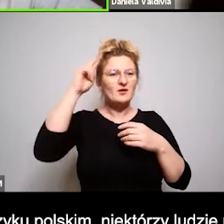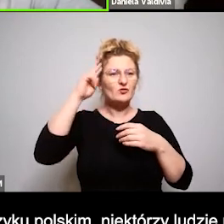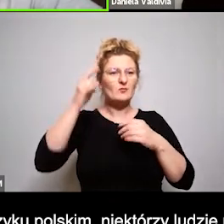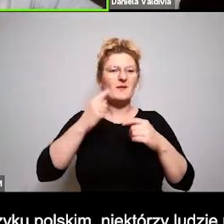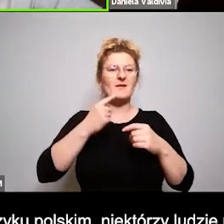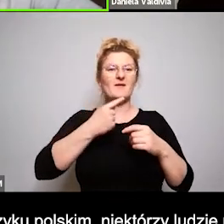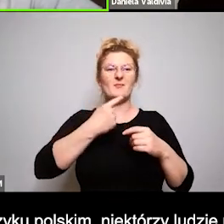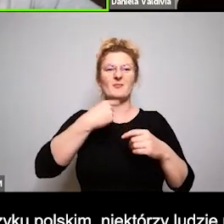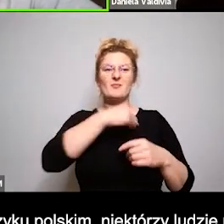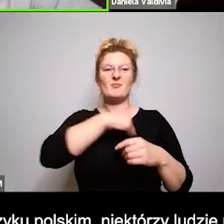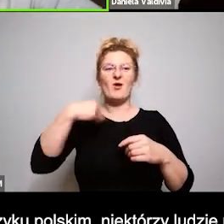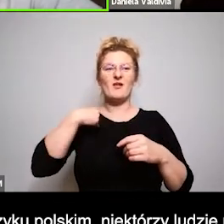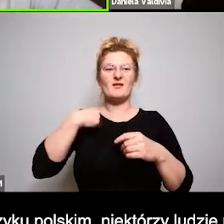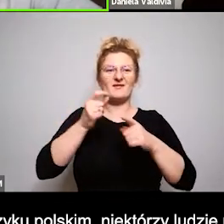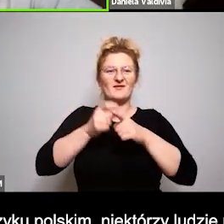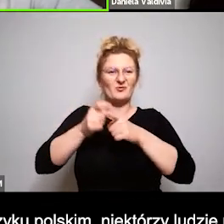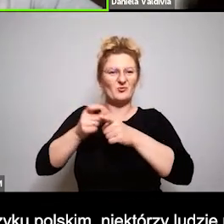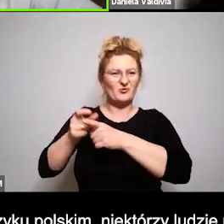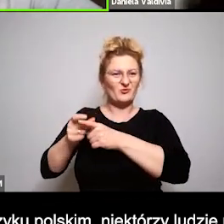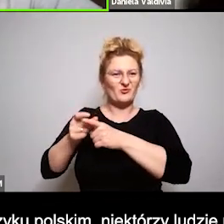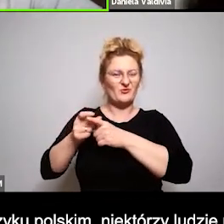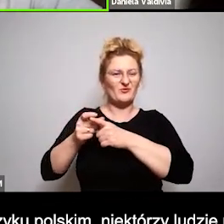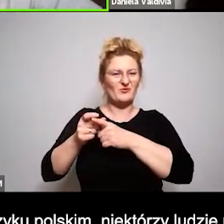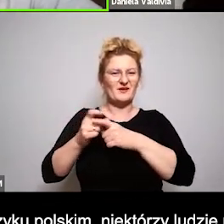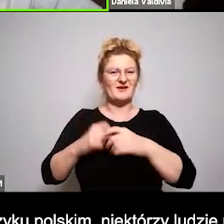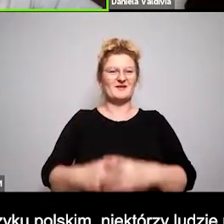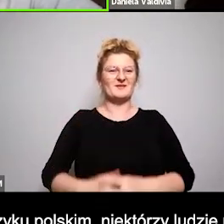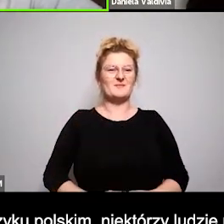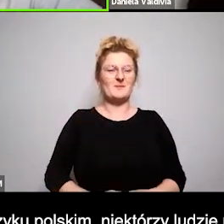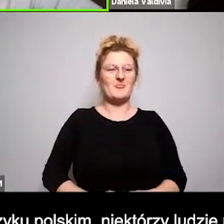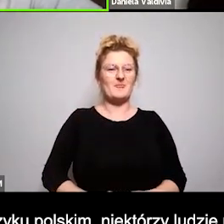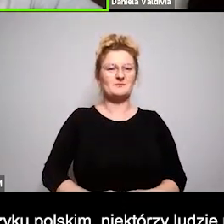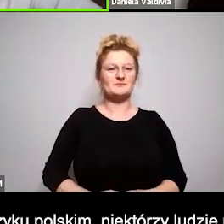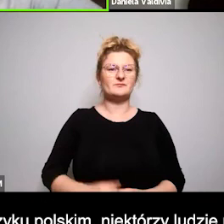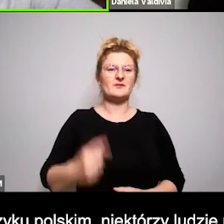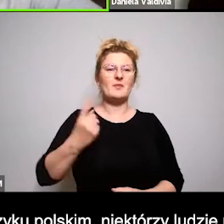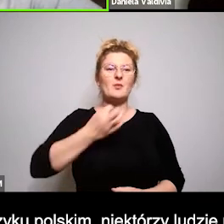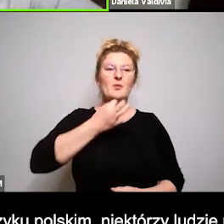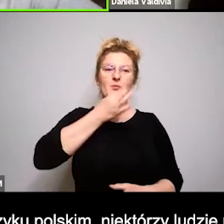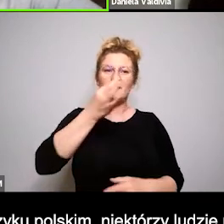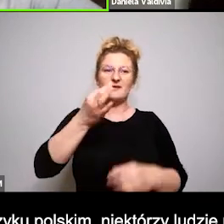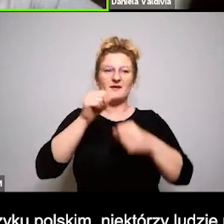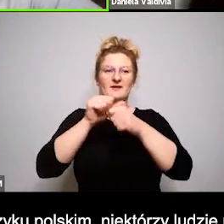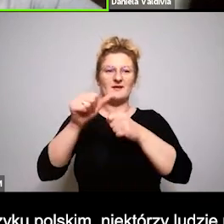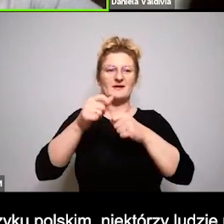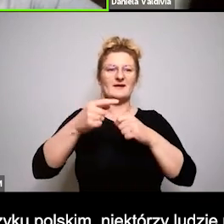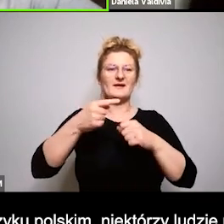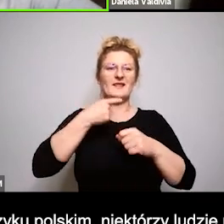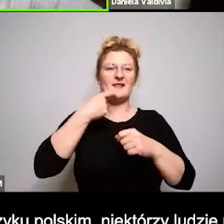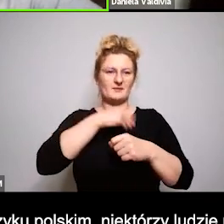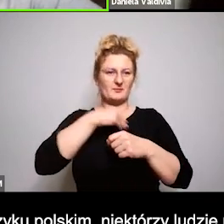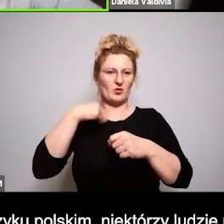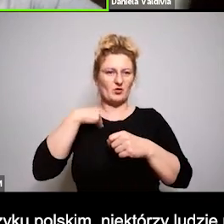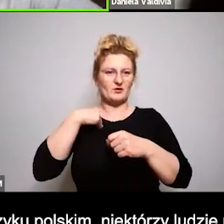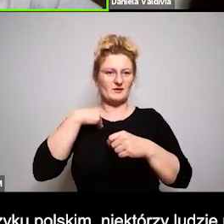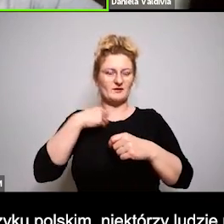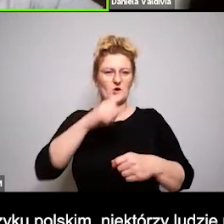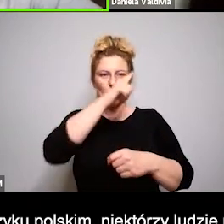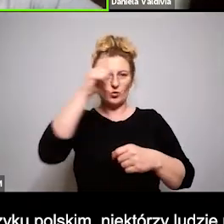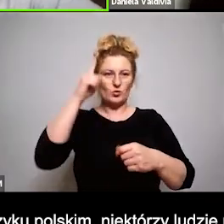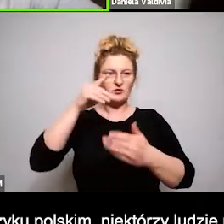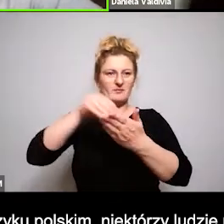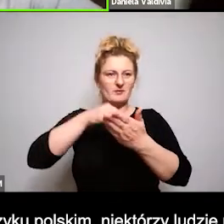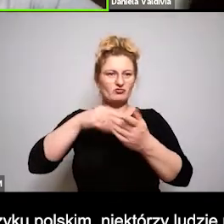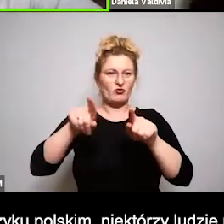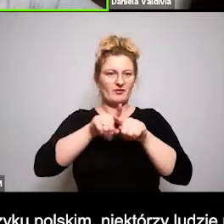it's something nice. No, one is in Polish, because some people write in English, and I think we